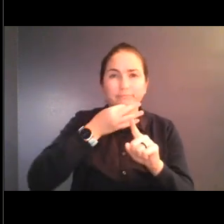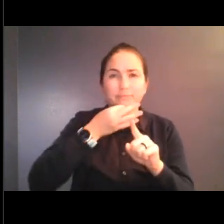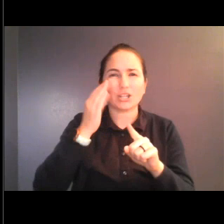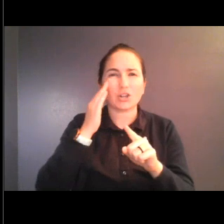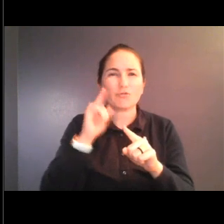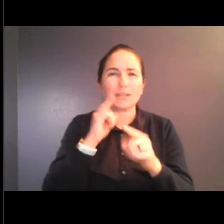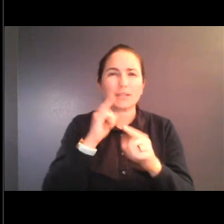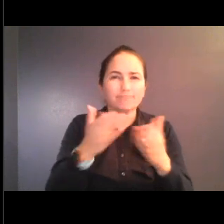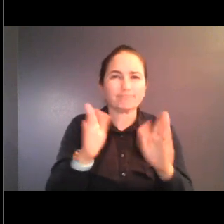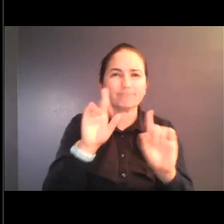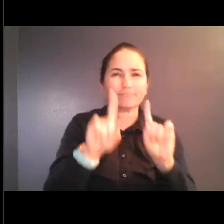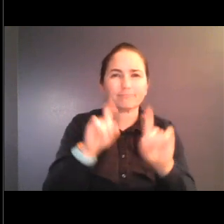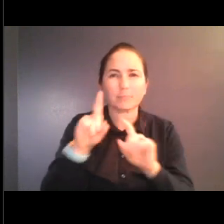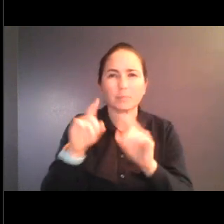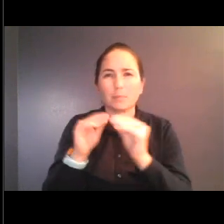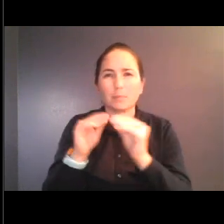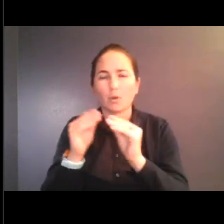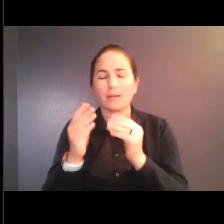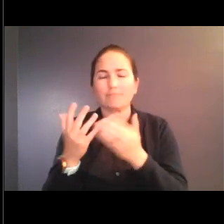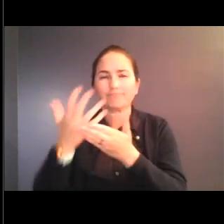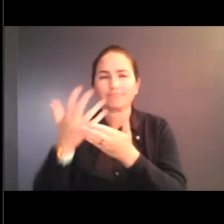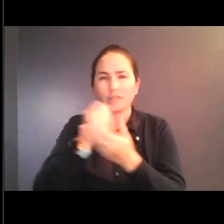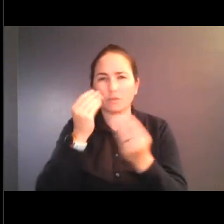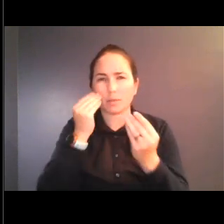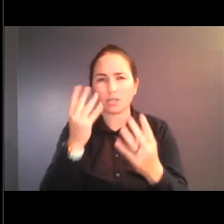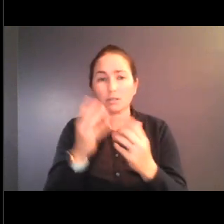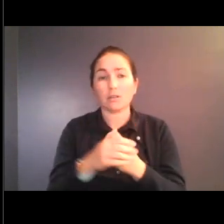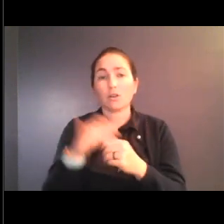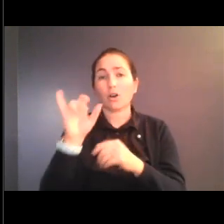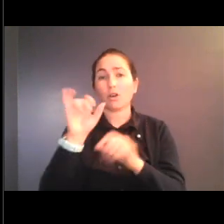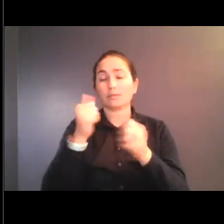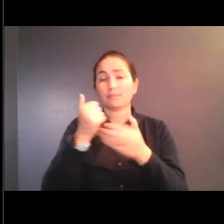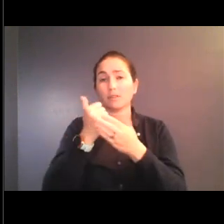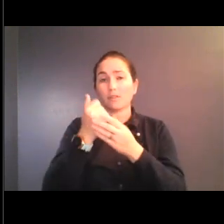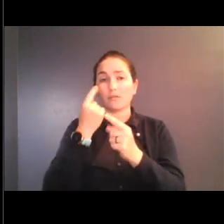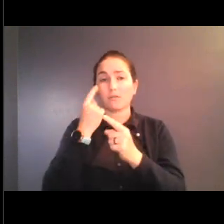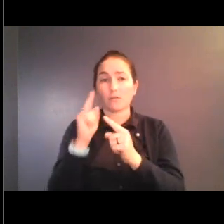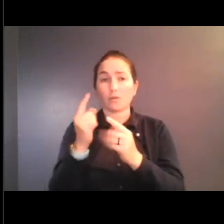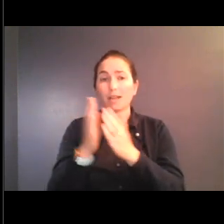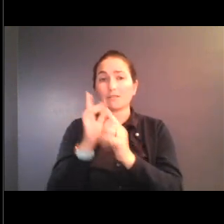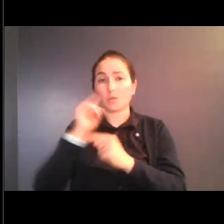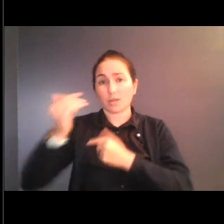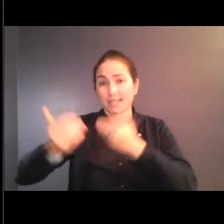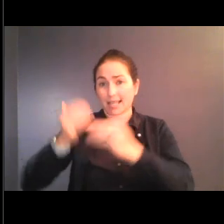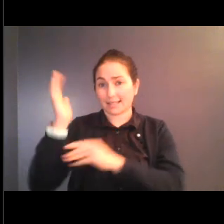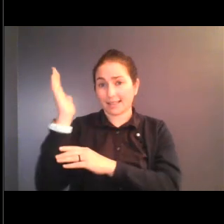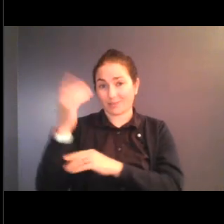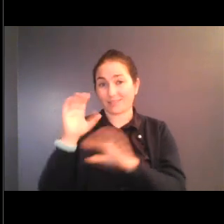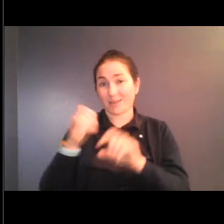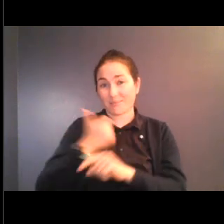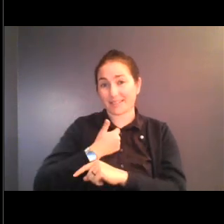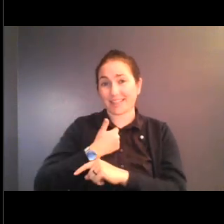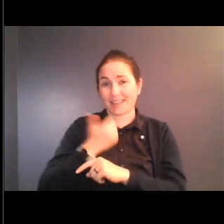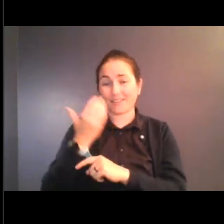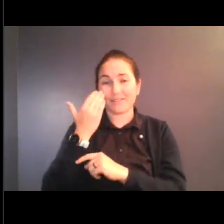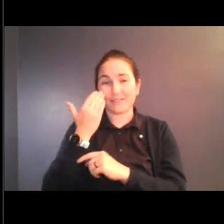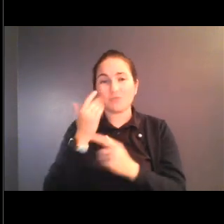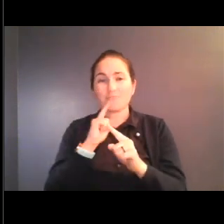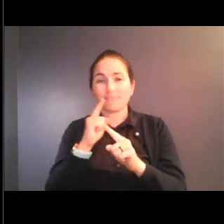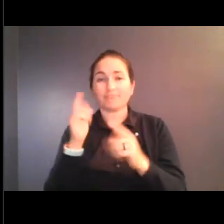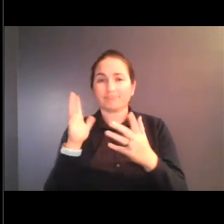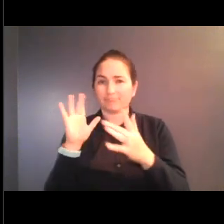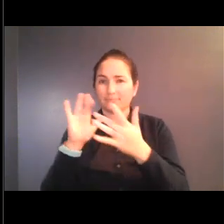way. They can also be useful for soliciting guest lectures. I have done this myself. People say I've connected